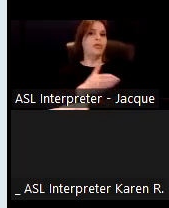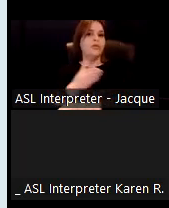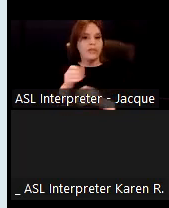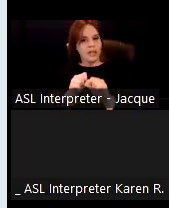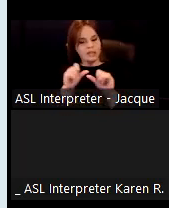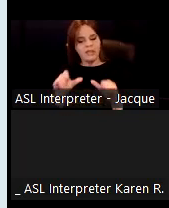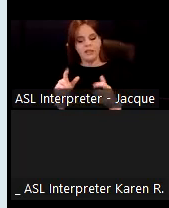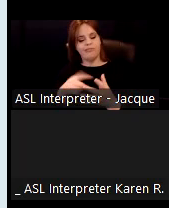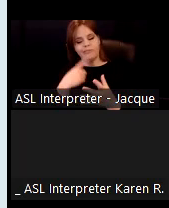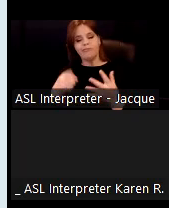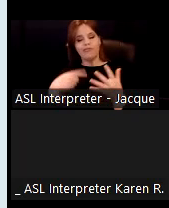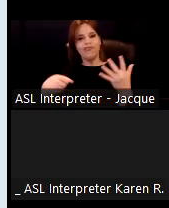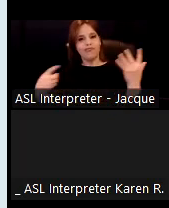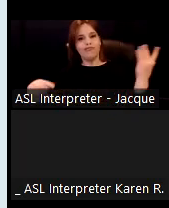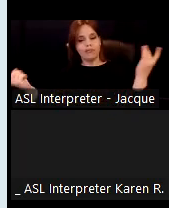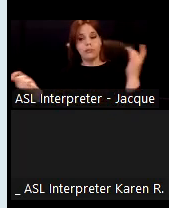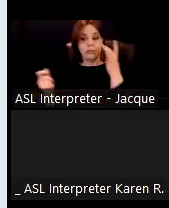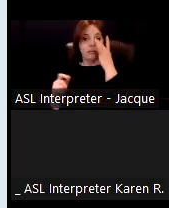things.